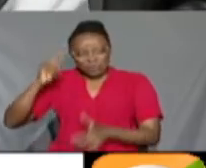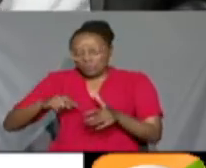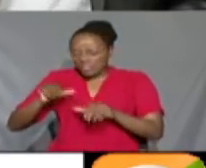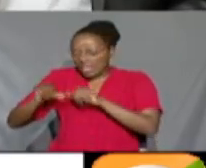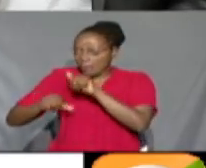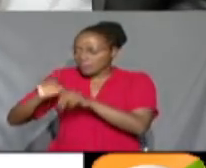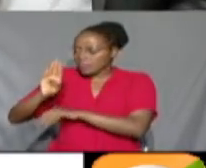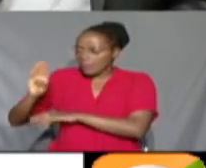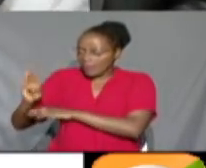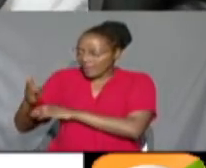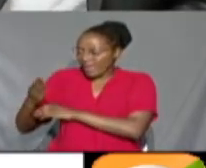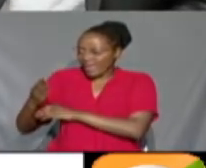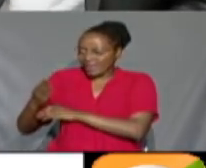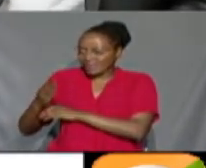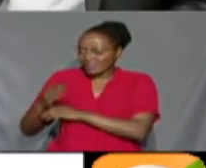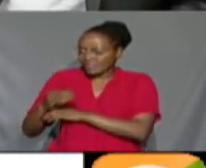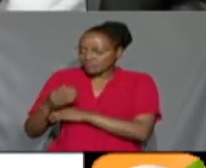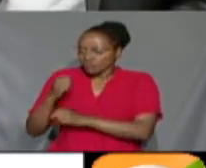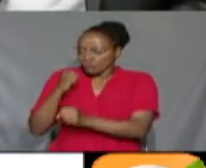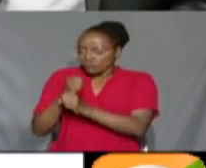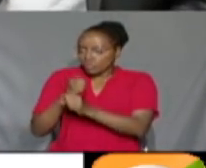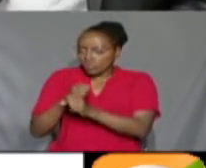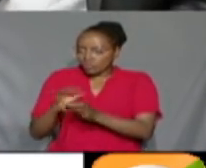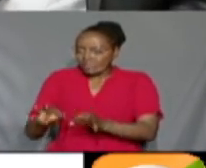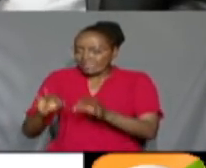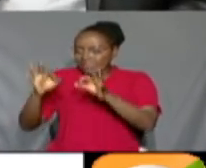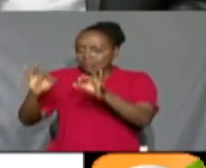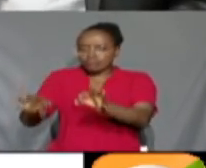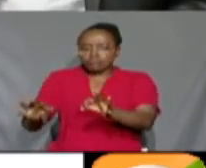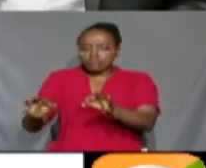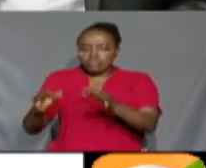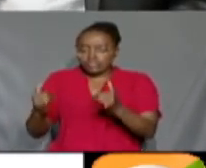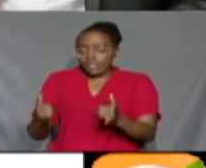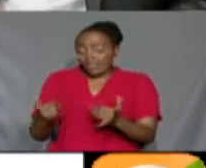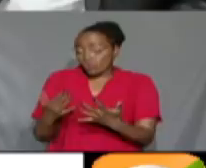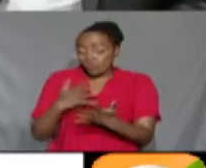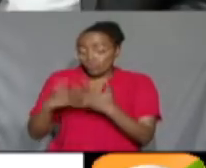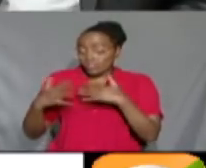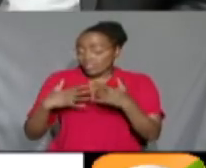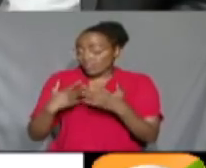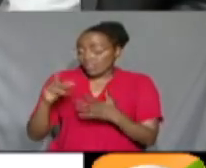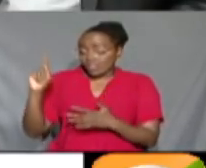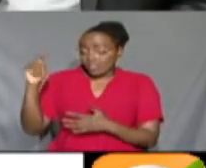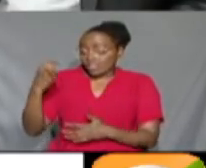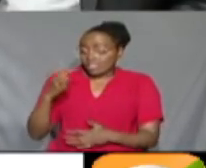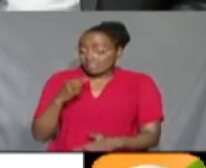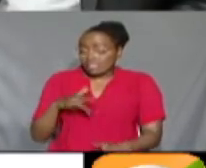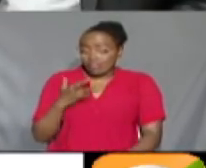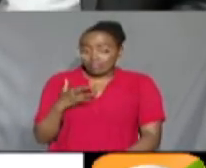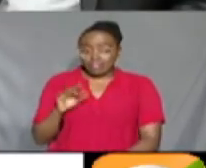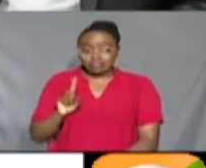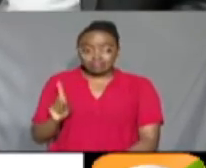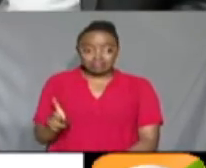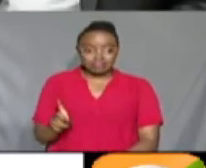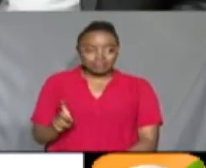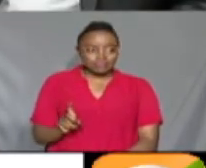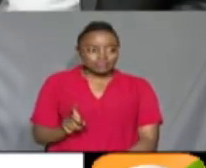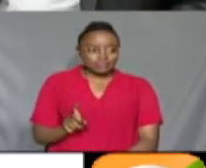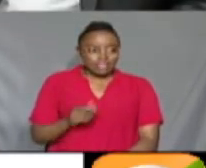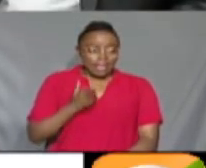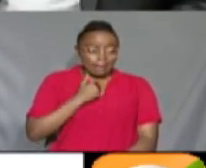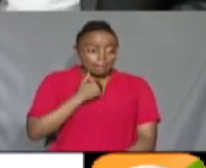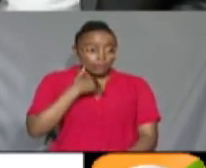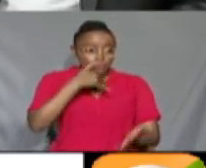BBI's term was extended, and do you share the same concerns that a section of Kenyans share? Let me say that I belong to